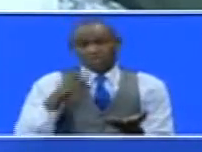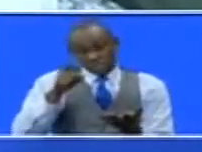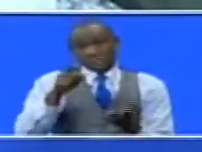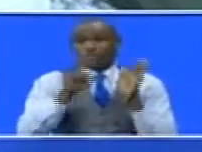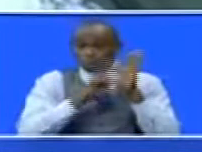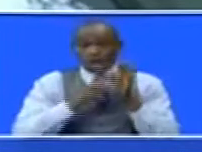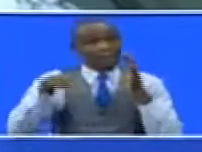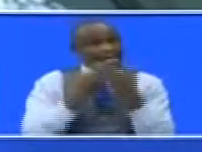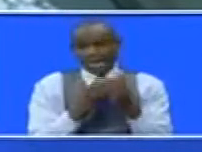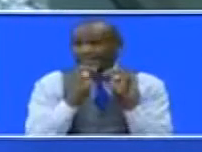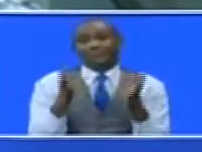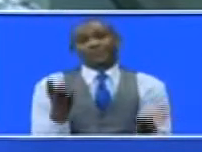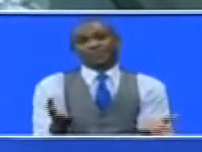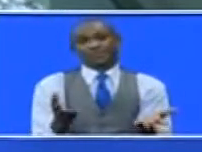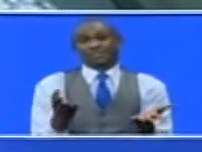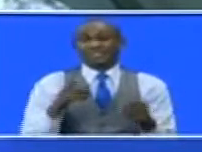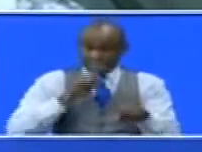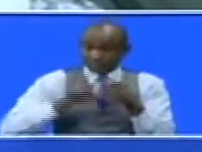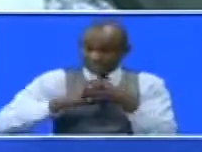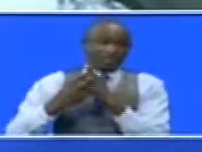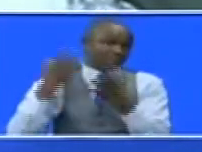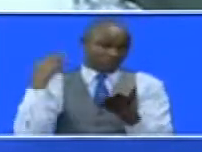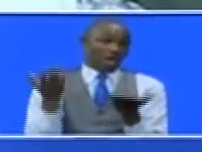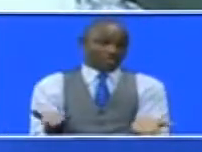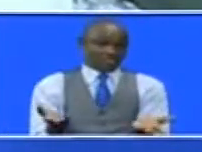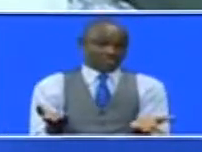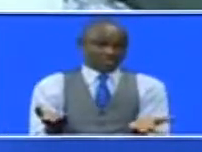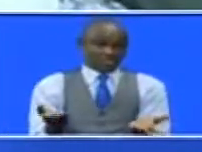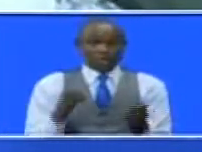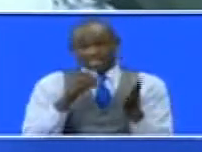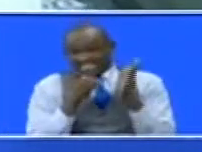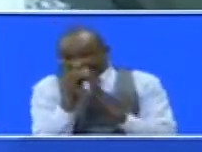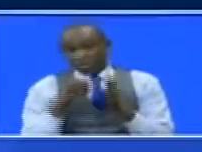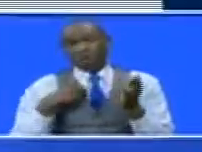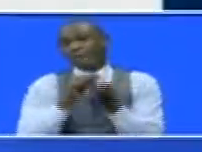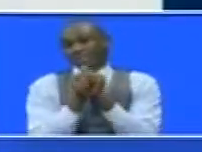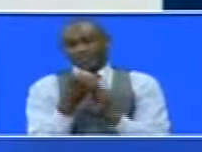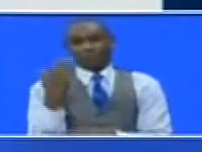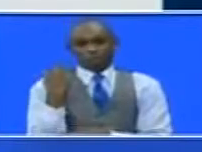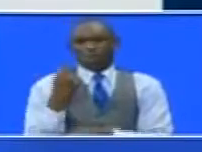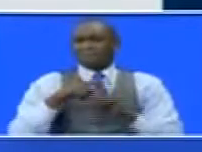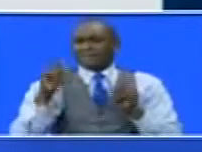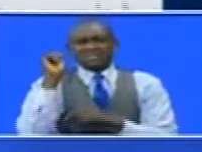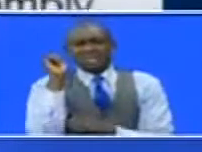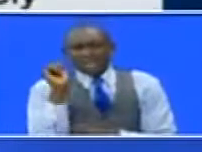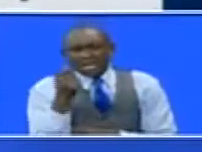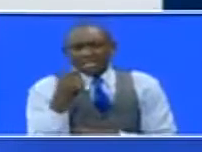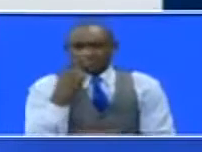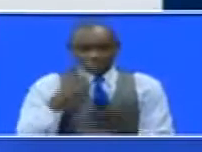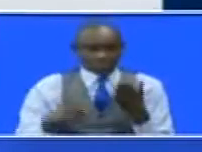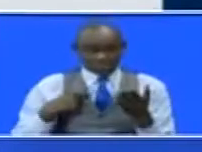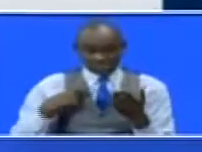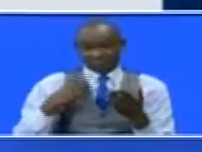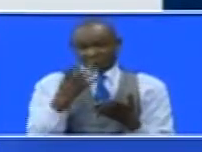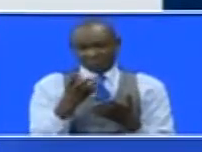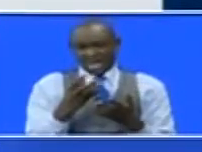to any cases that had commenced before the date of the amendments. But the Kenyan push has triggered a sharp